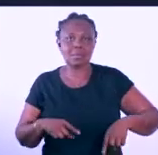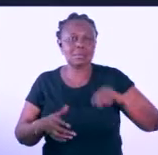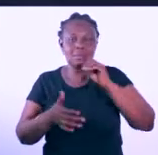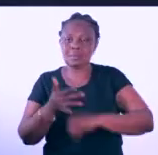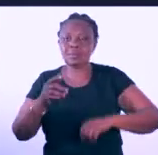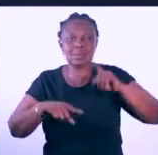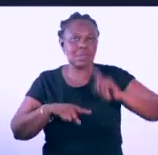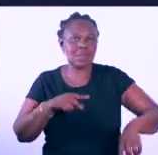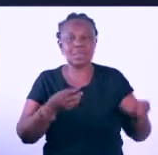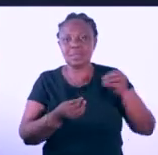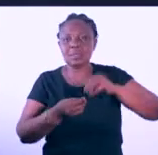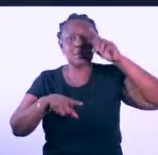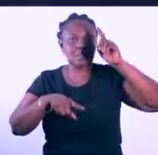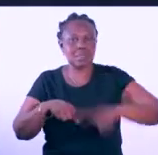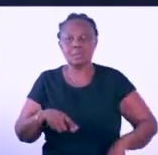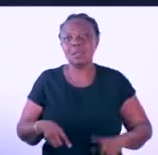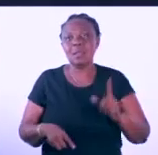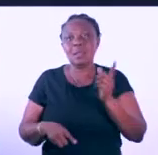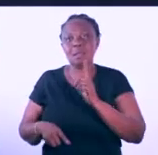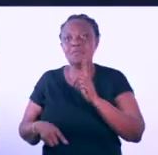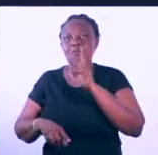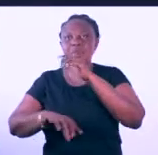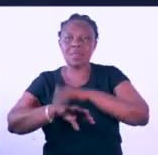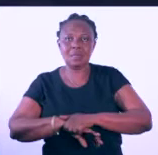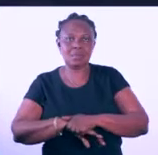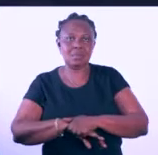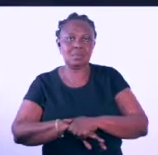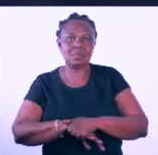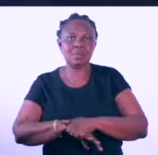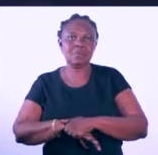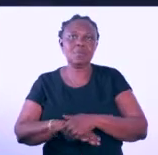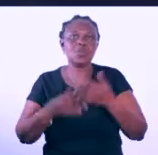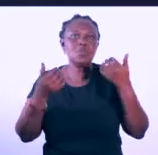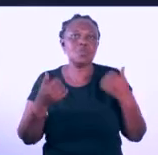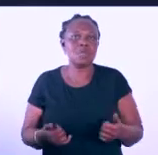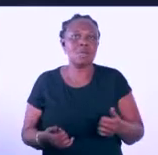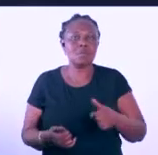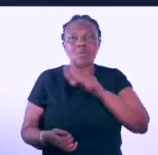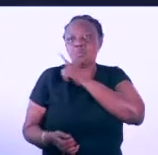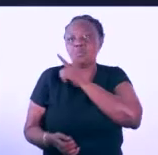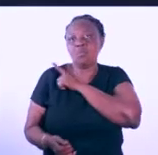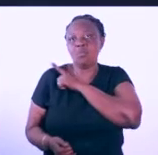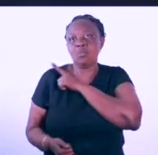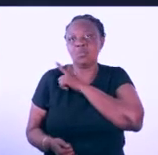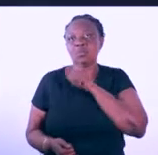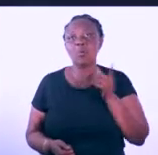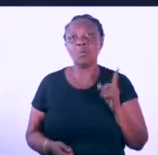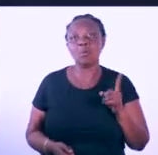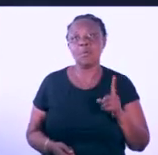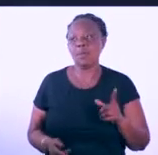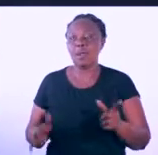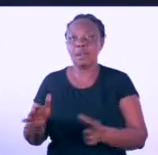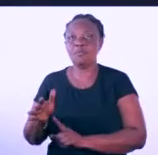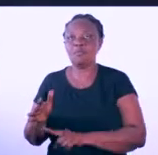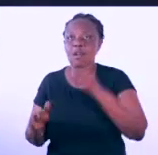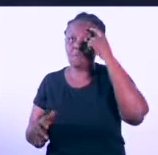subtraction, and then level 1, English. So he will be in level 1 for